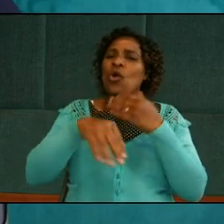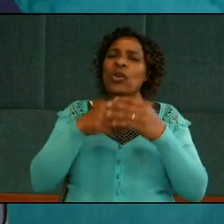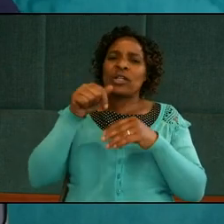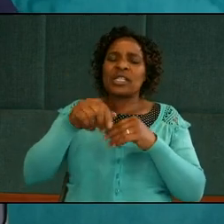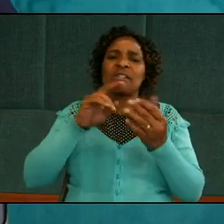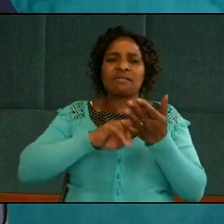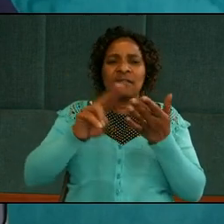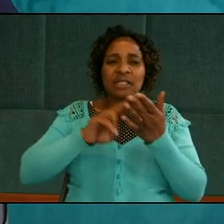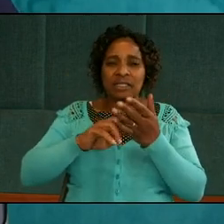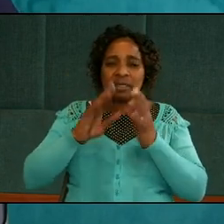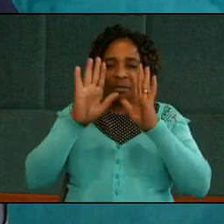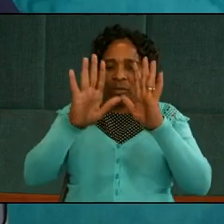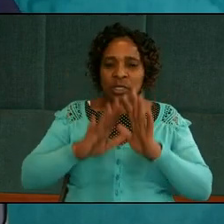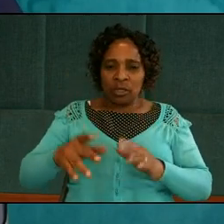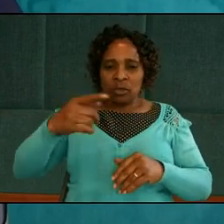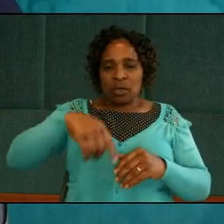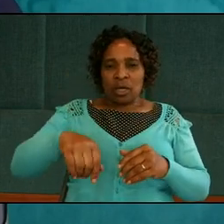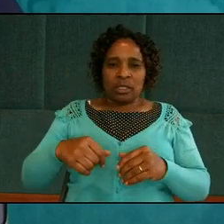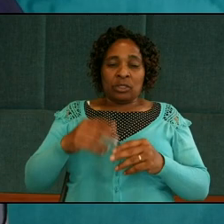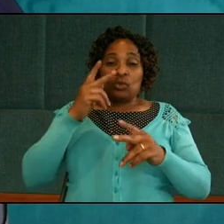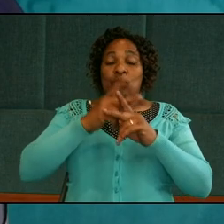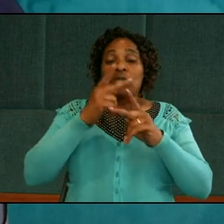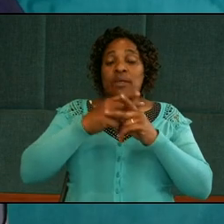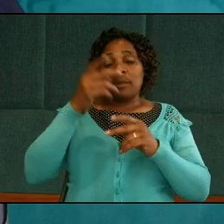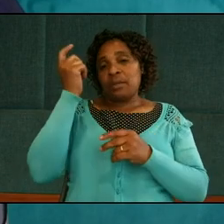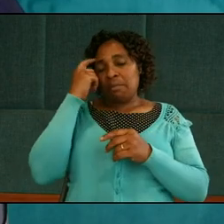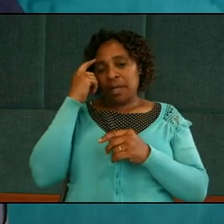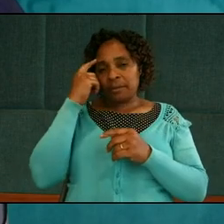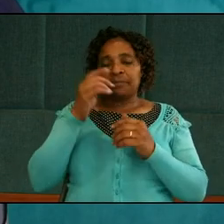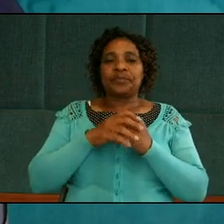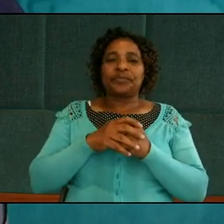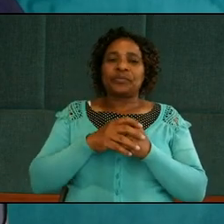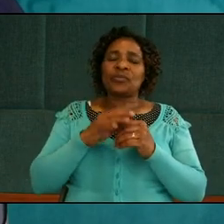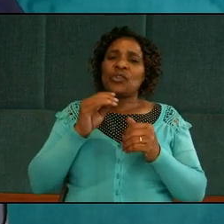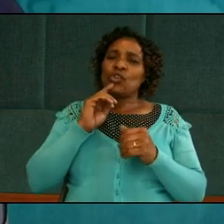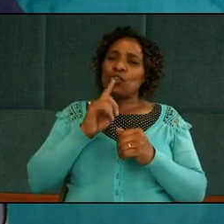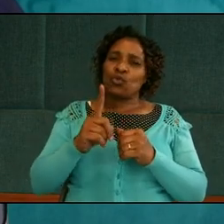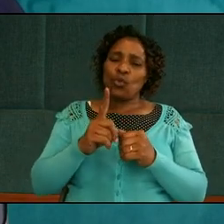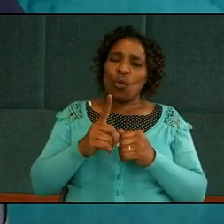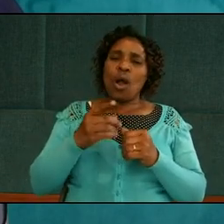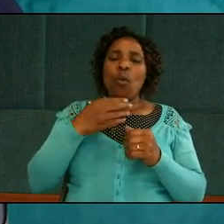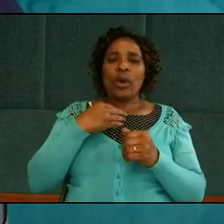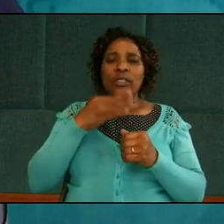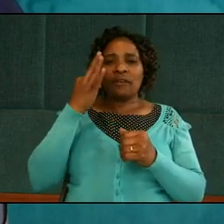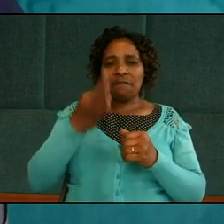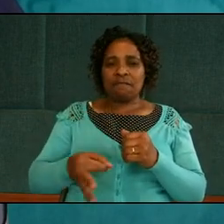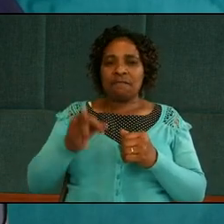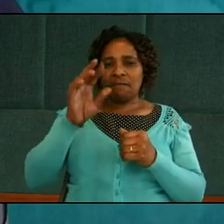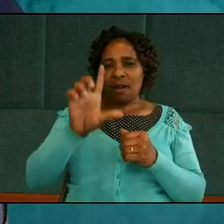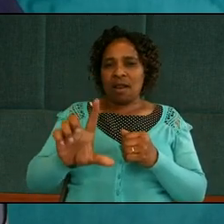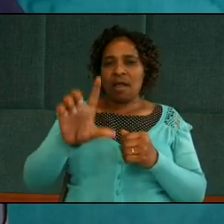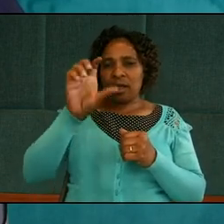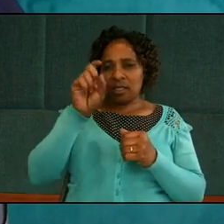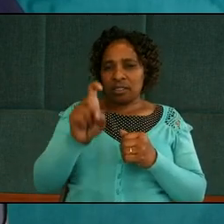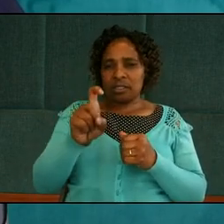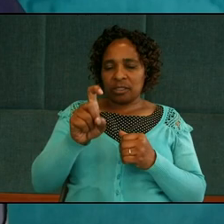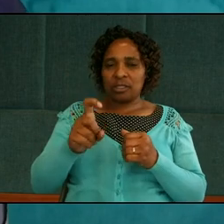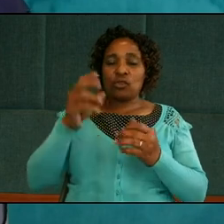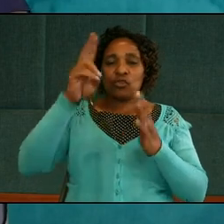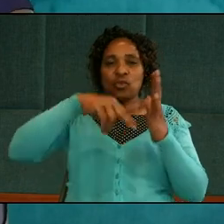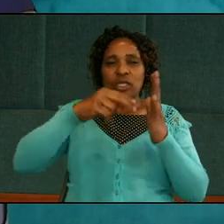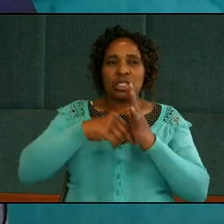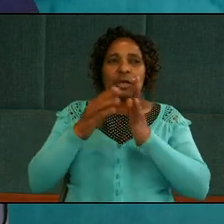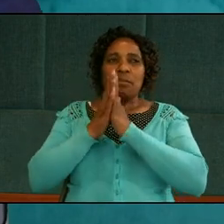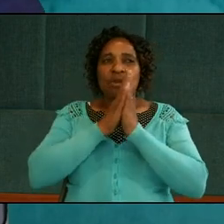verses, they're important for us to keep in mind. So I'd like Flex to read Proverbs chapter